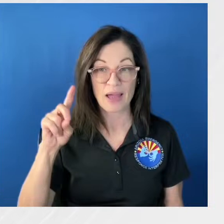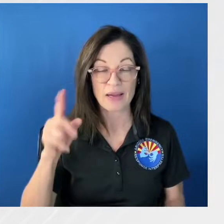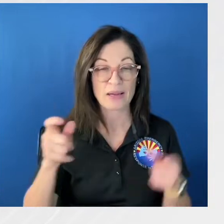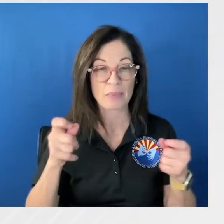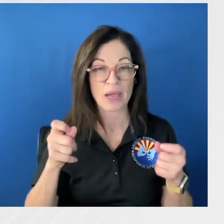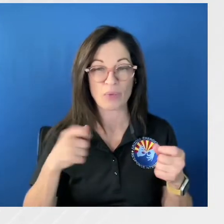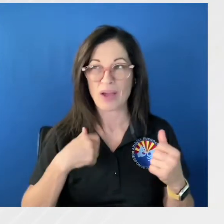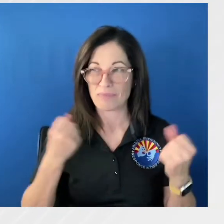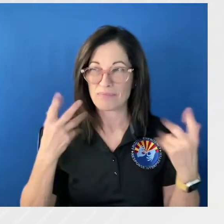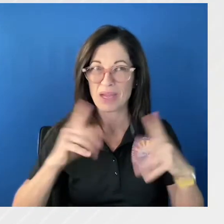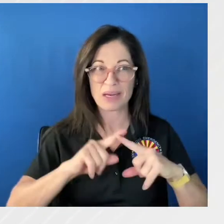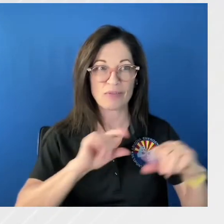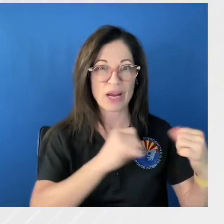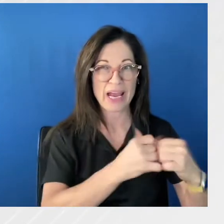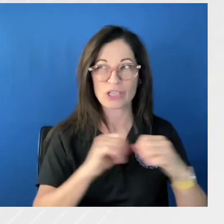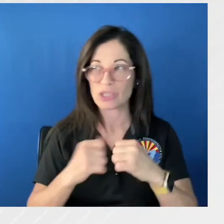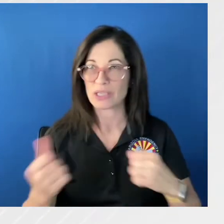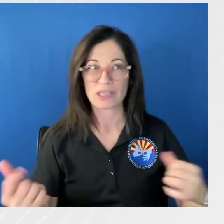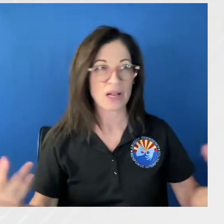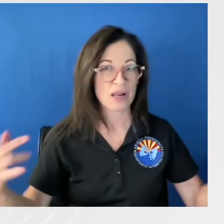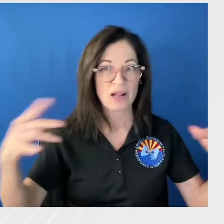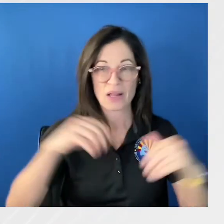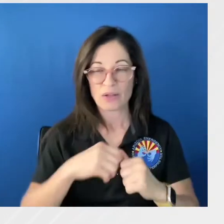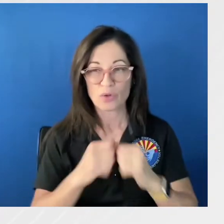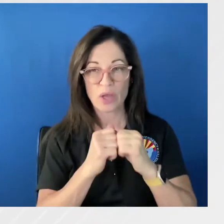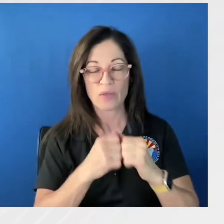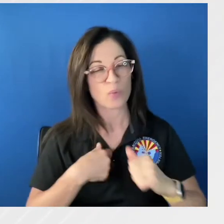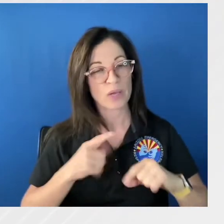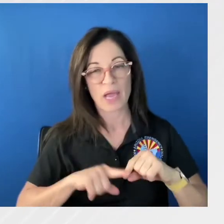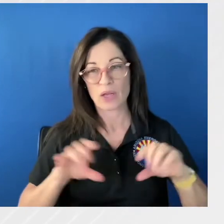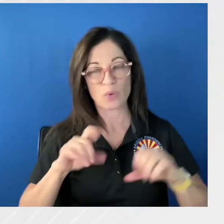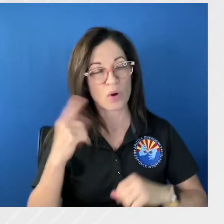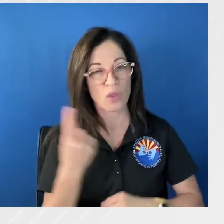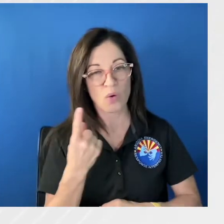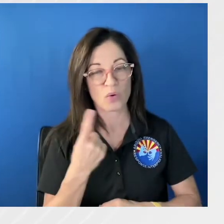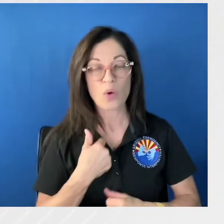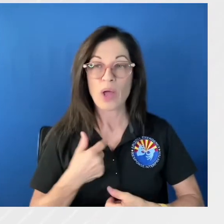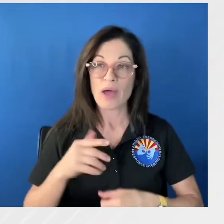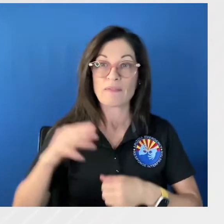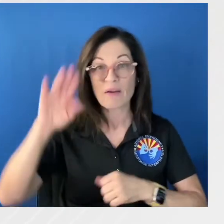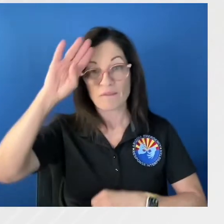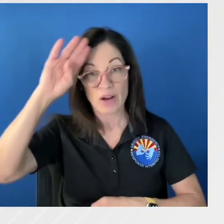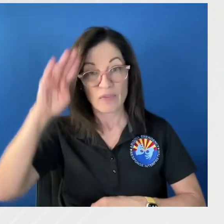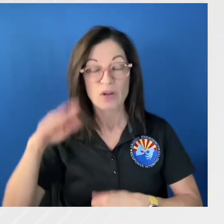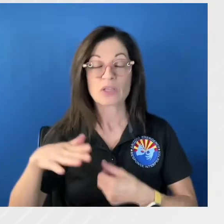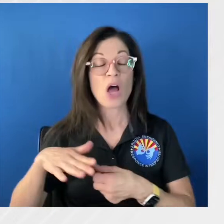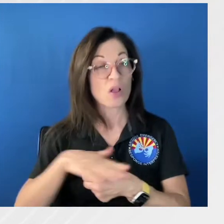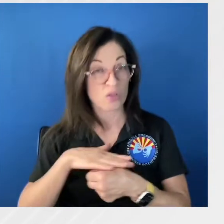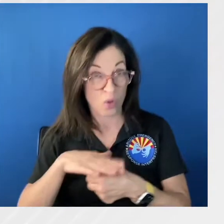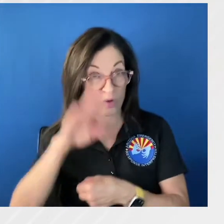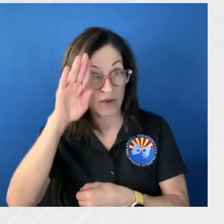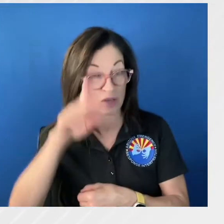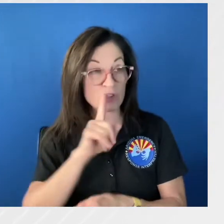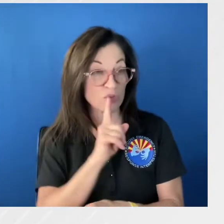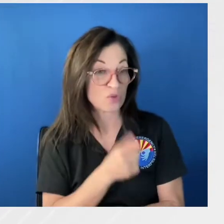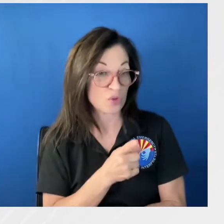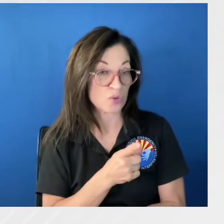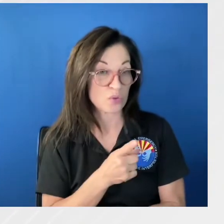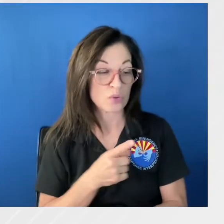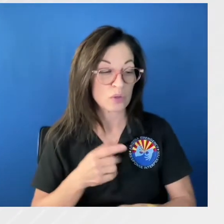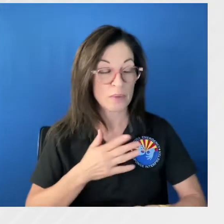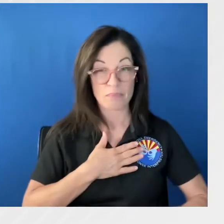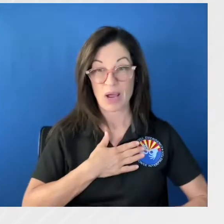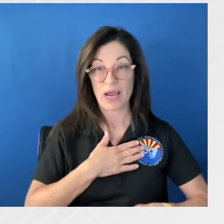do it alone. We get all the local firefighters everybody's been talking about. That's true. Everybody's here. My job is to coordinate